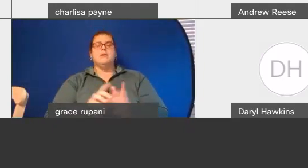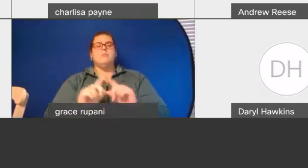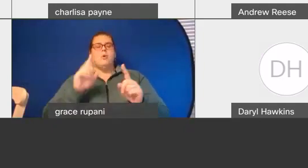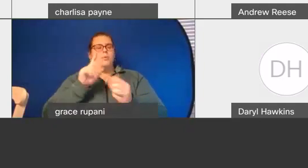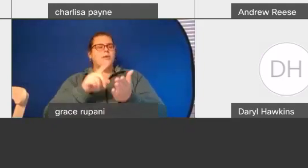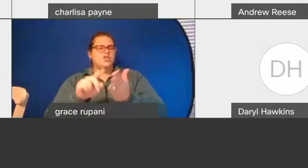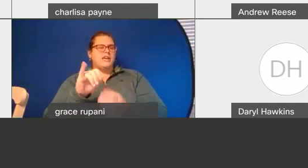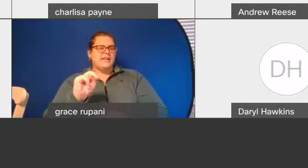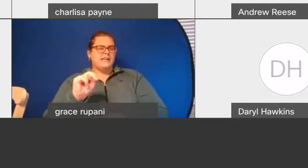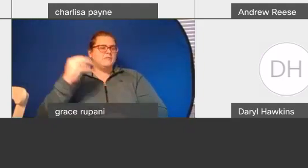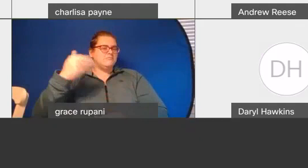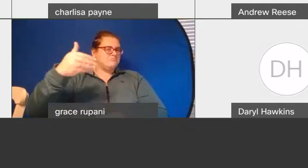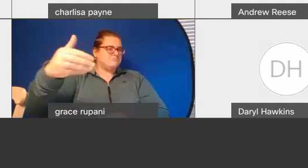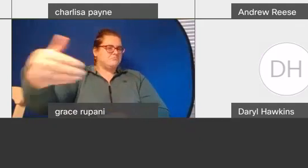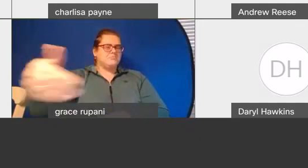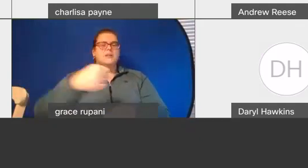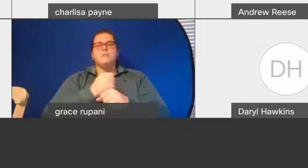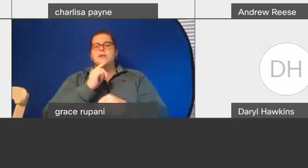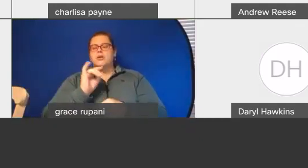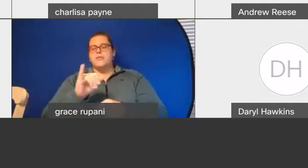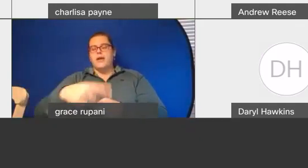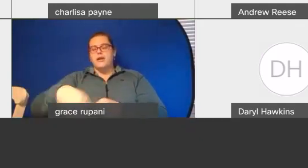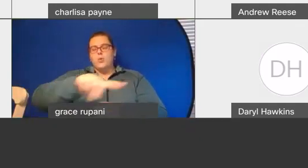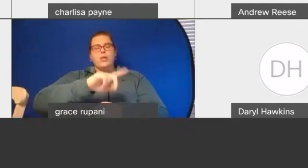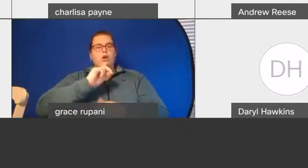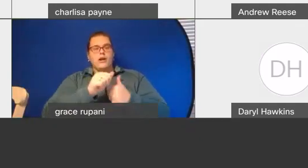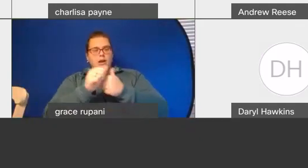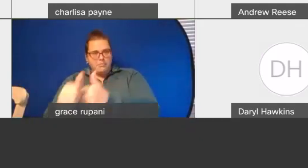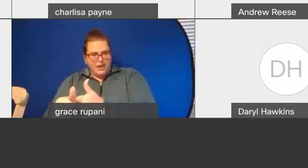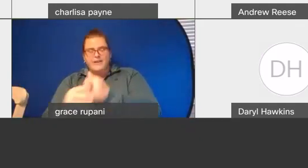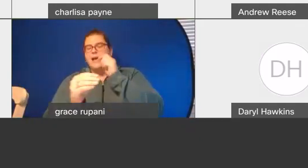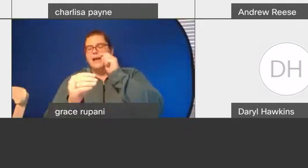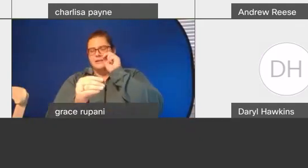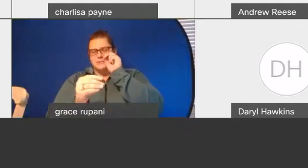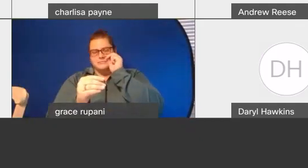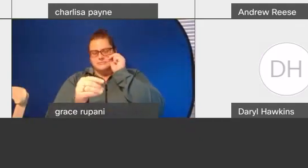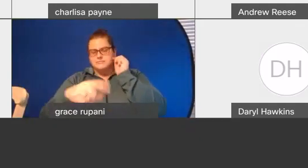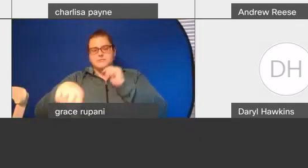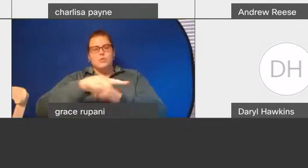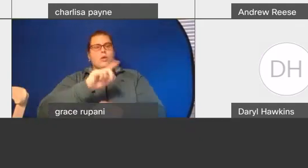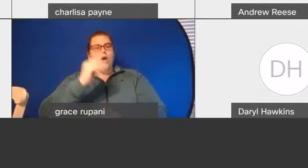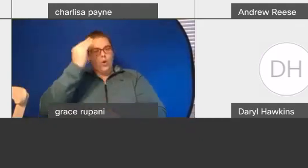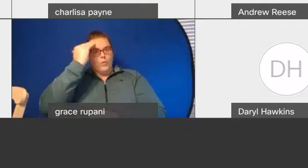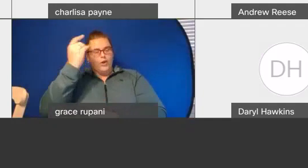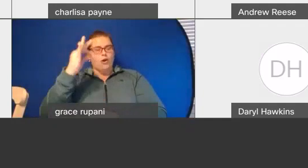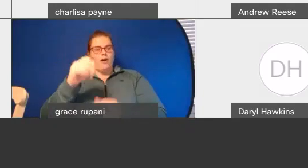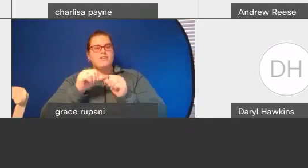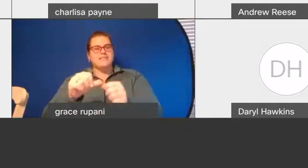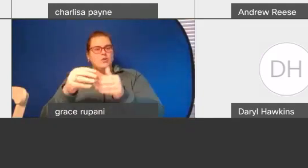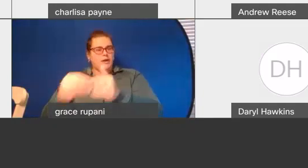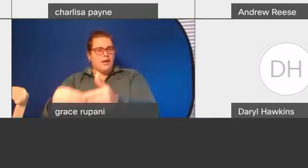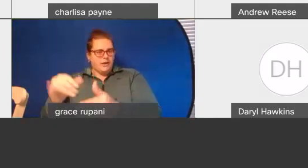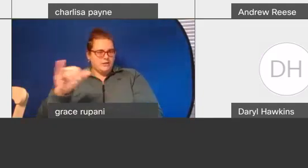compliance and that DSPs are being informed of the latest updates, as well as to make sure that DSPs are aware of the continuing guidance.